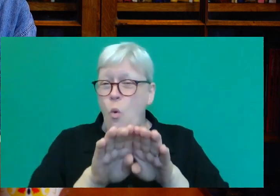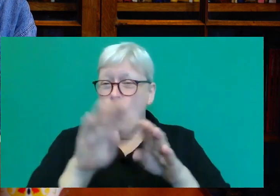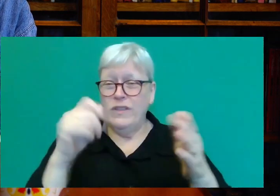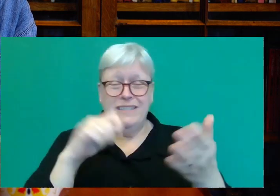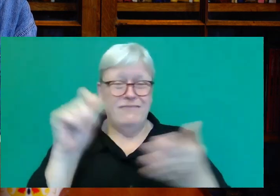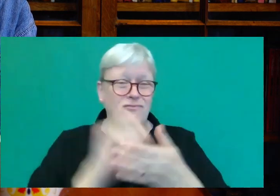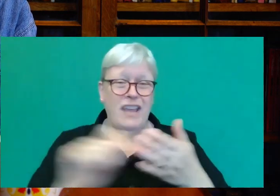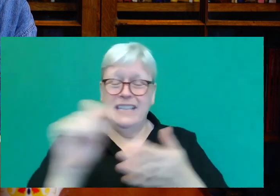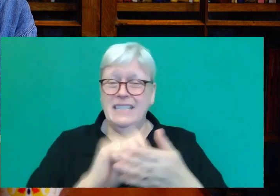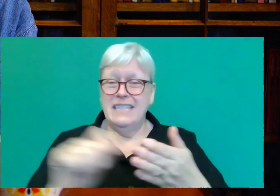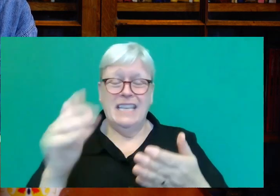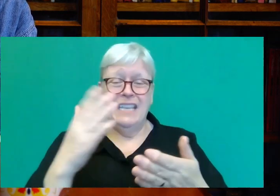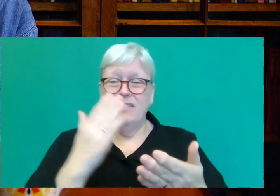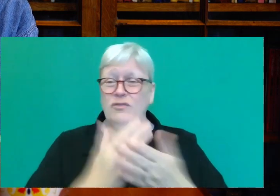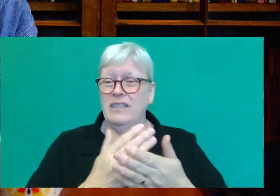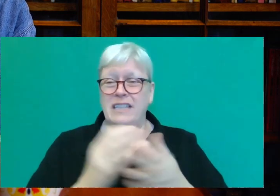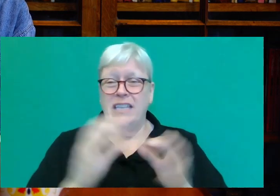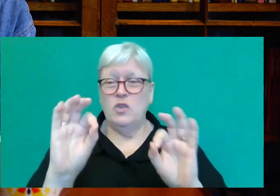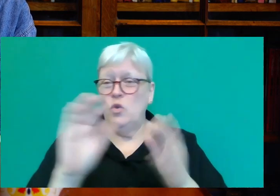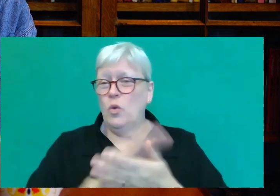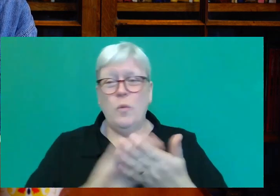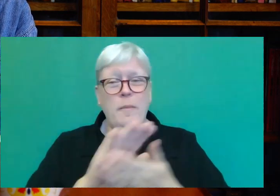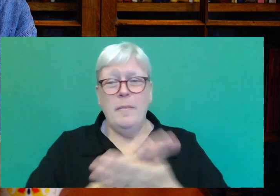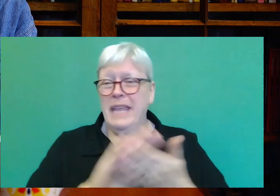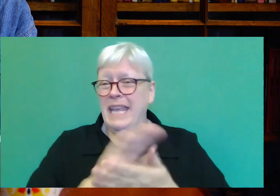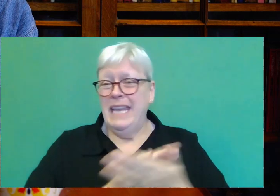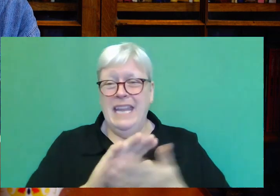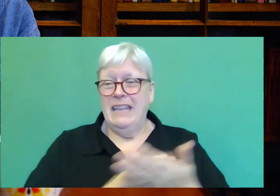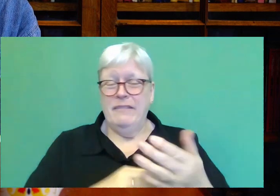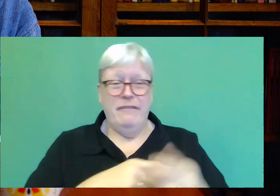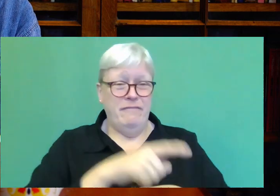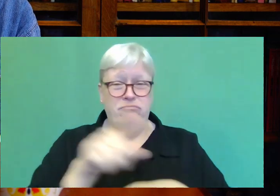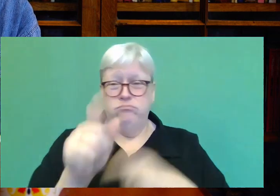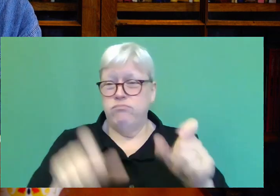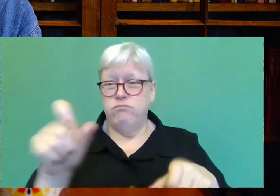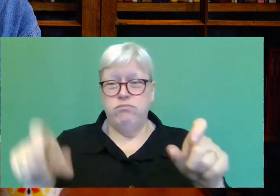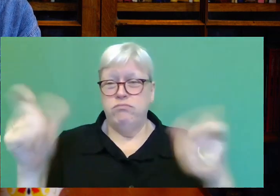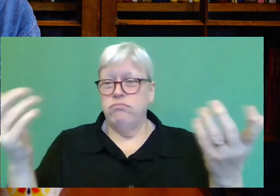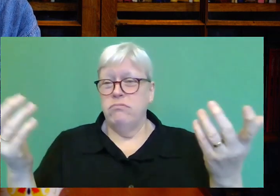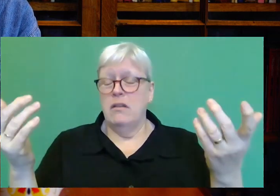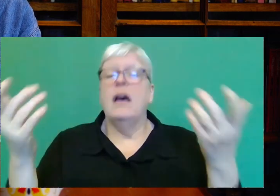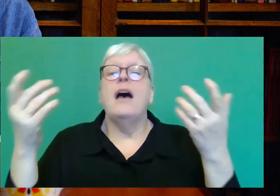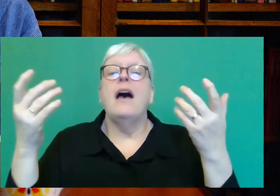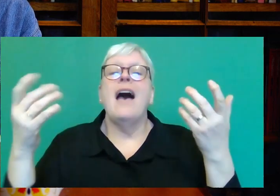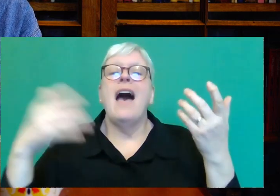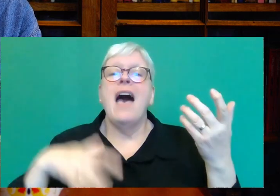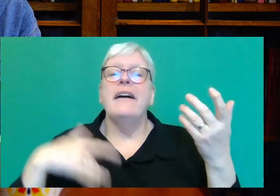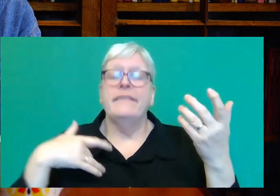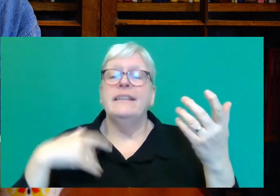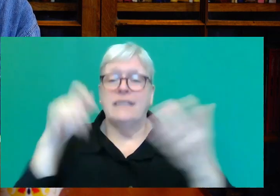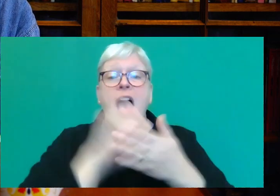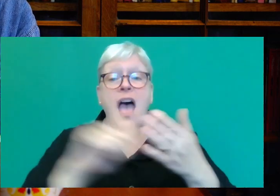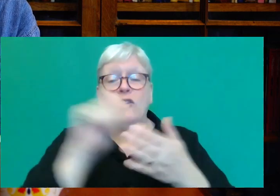have no productive purpose for me from that perspective. So I guess I wrote it all and honed it down,